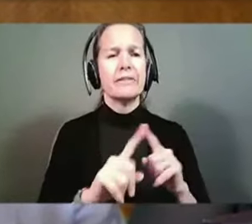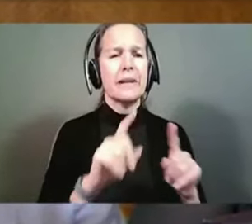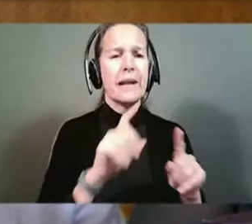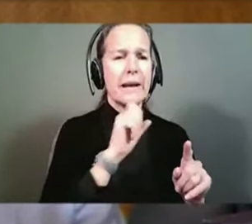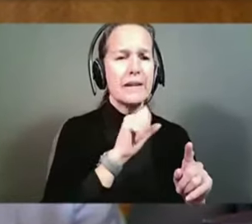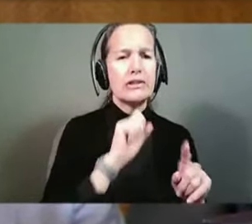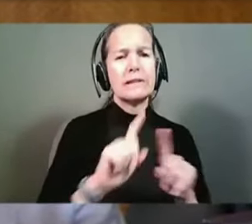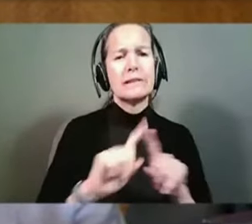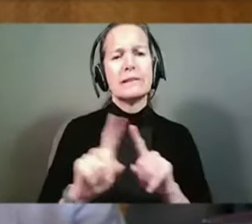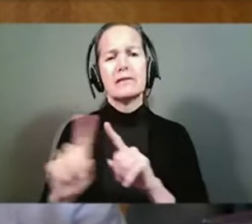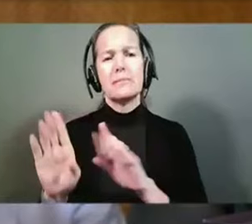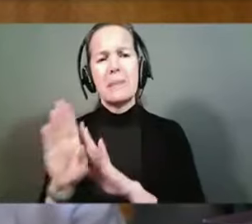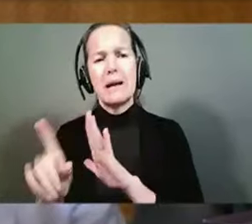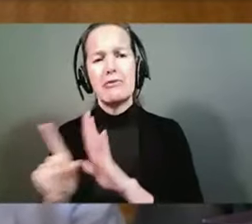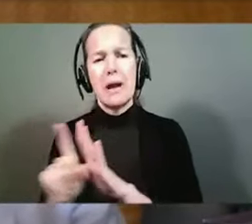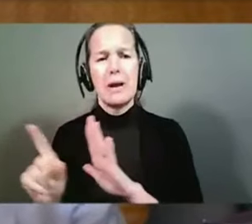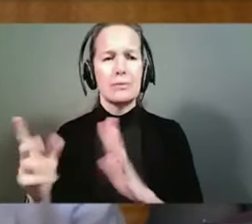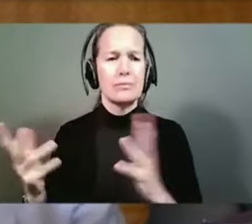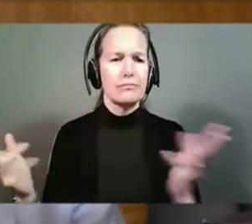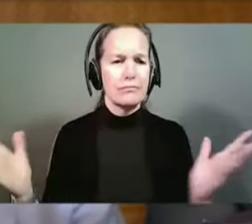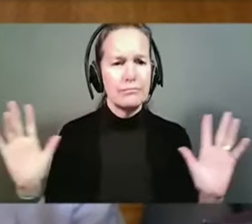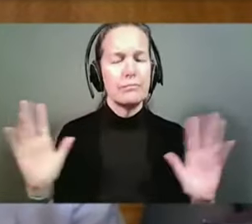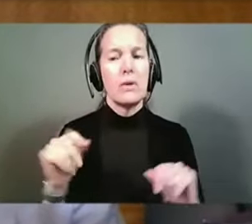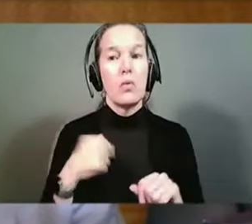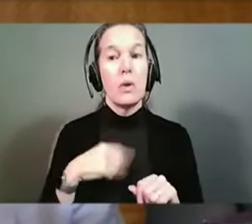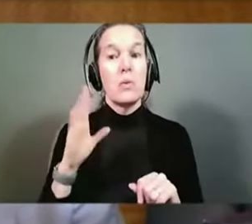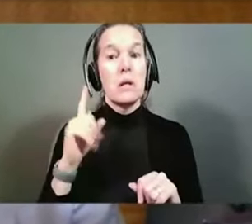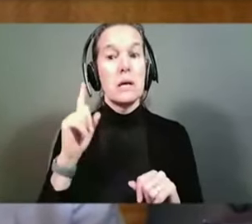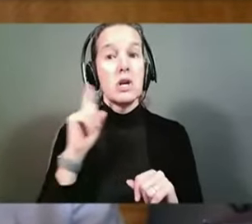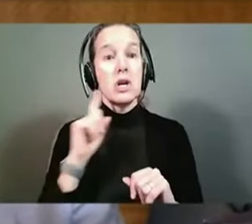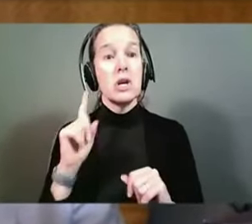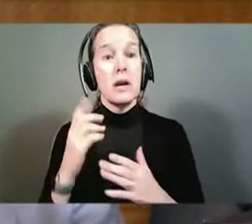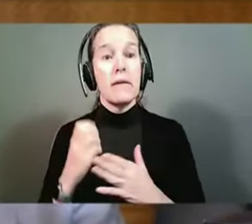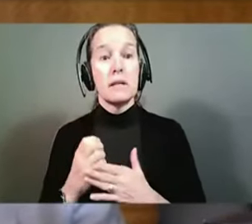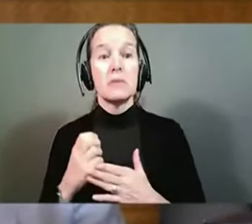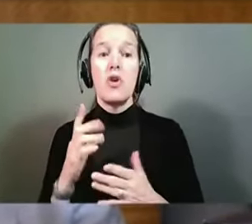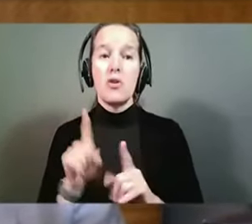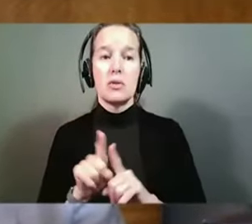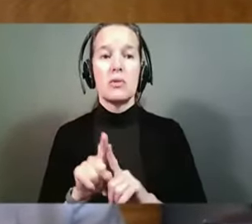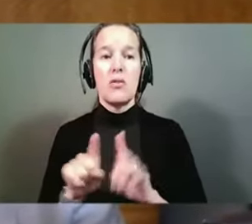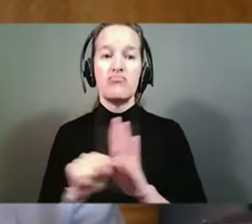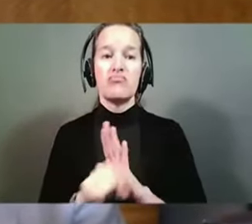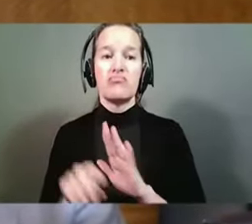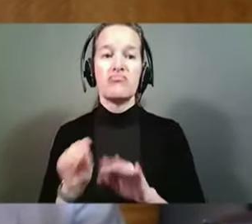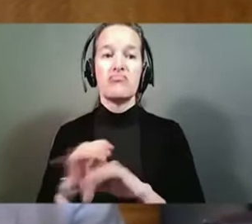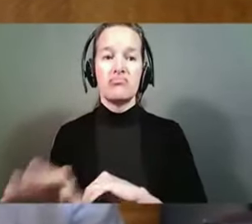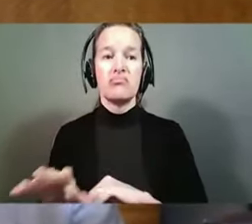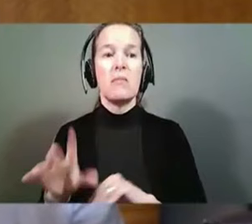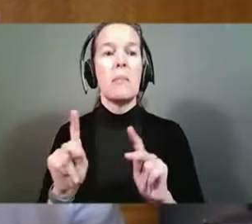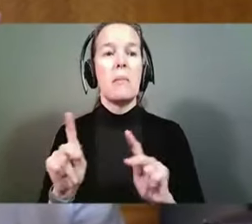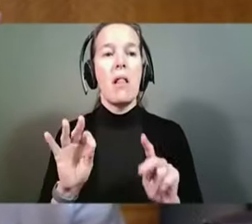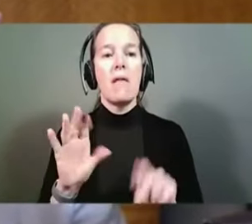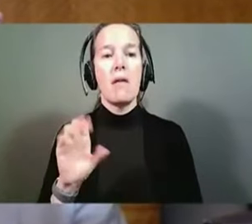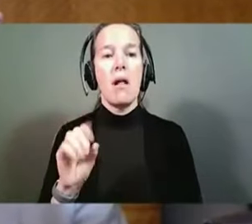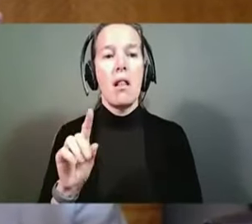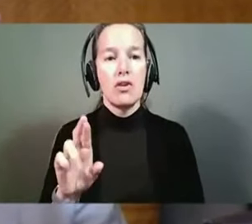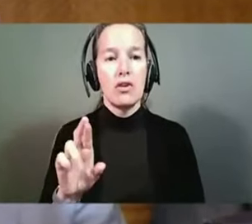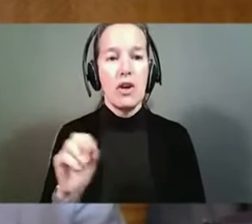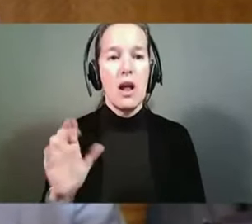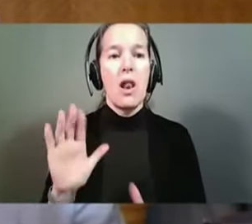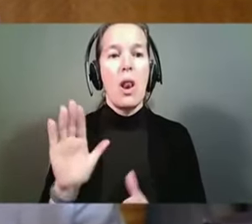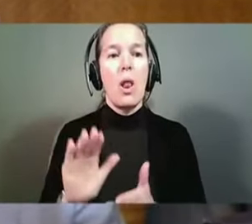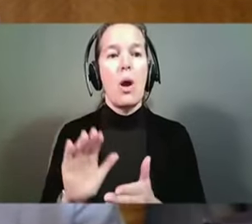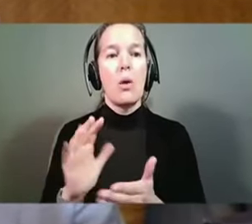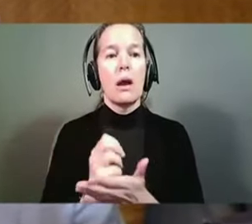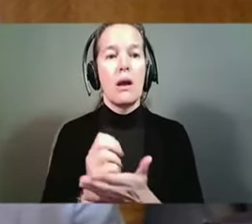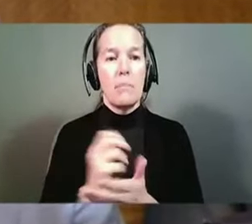We're going to hear a little bit of evidence that it disproportionately impacts people of color and lower income people. For too many, far too